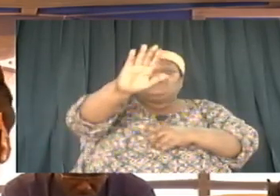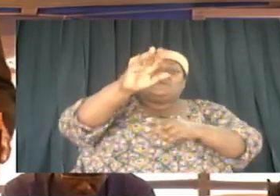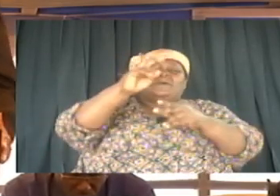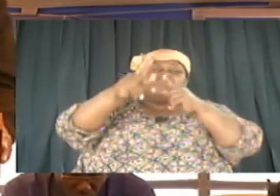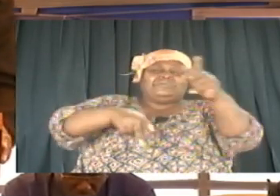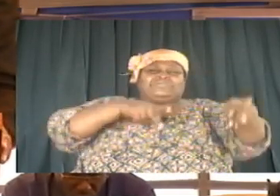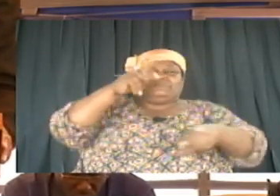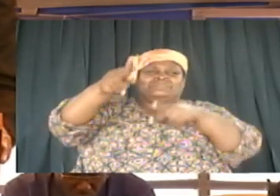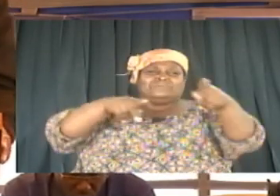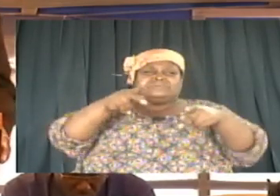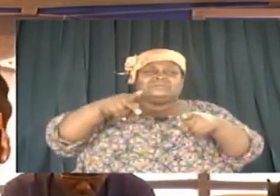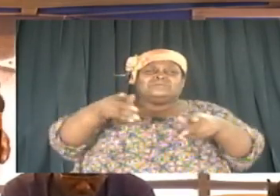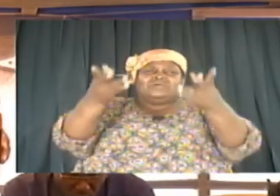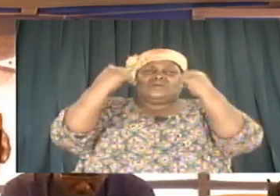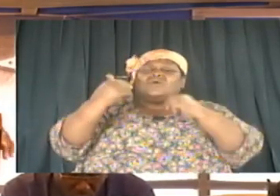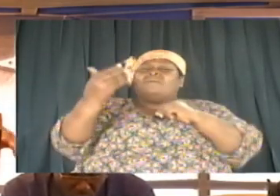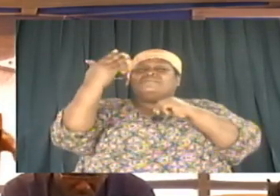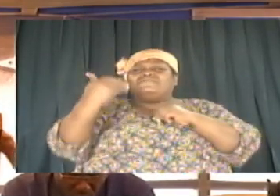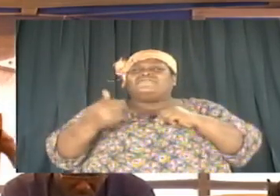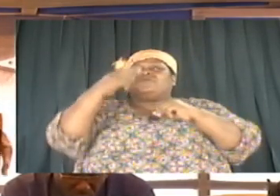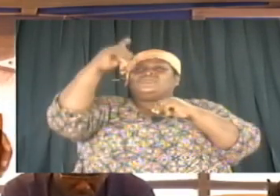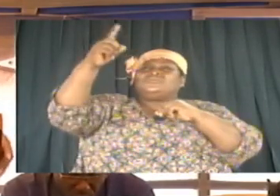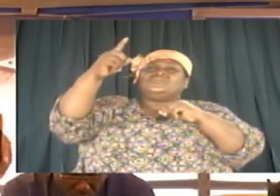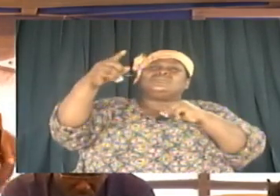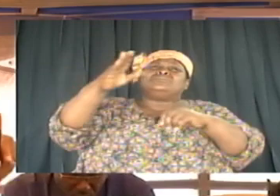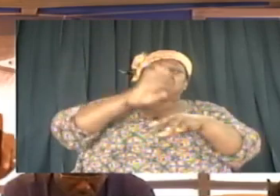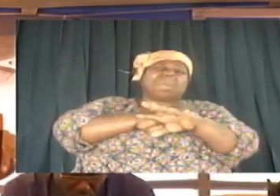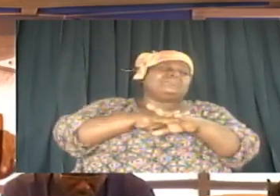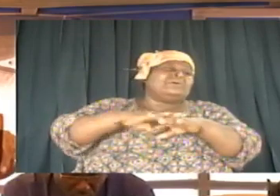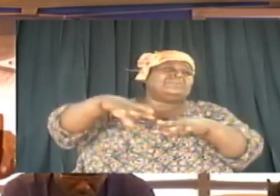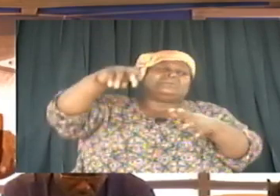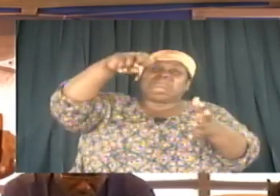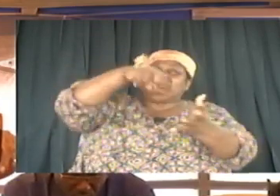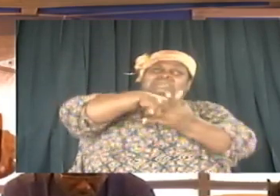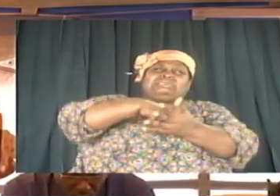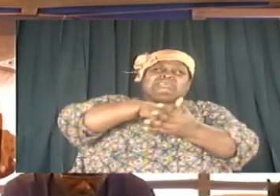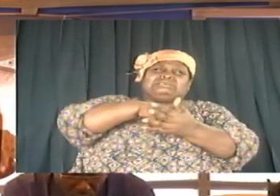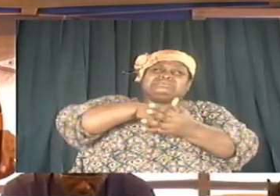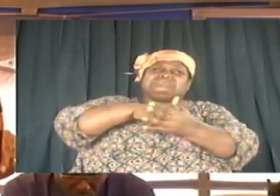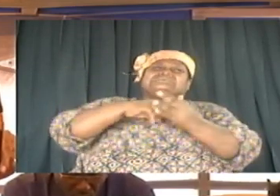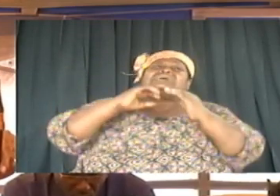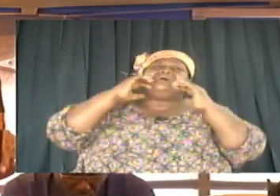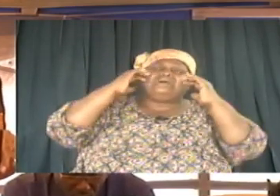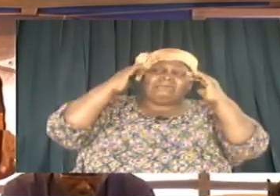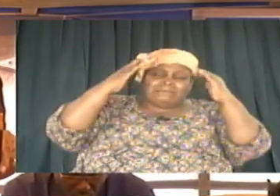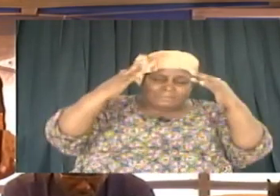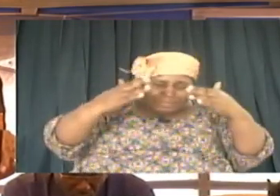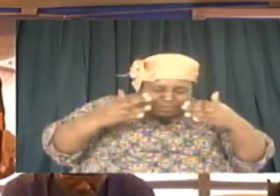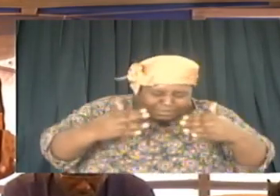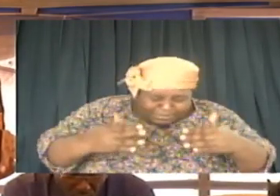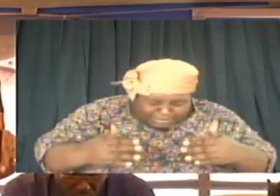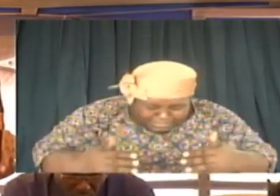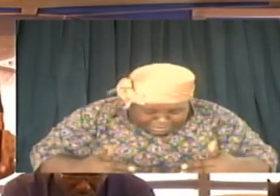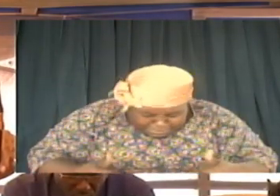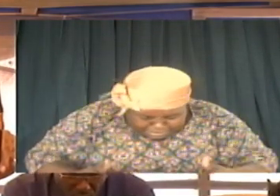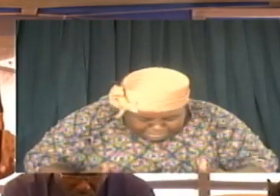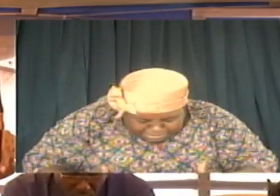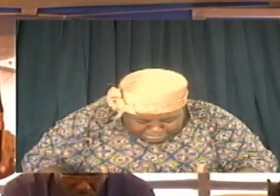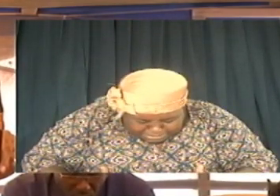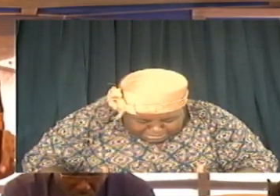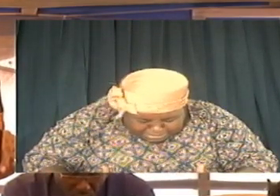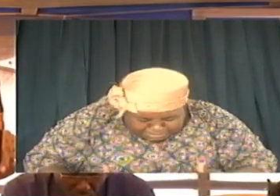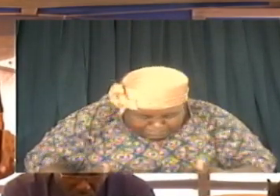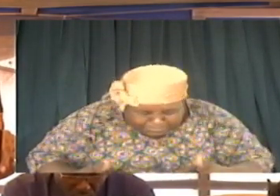you. We are on our knees. We are on our faces right now. We are bowed with sackcloth and